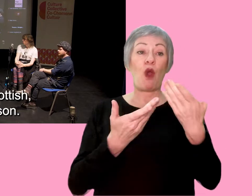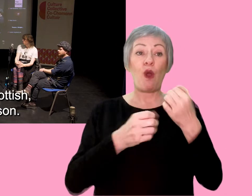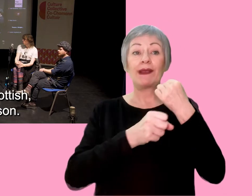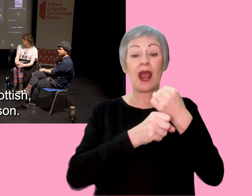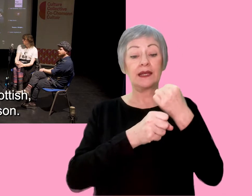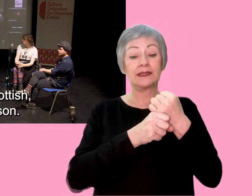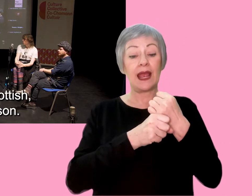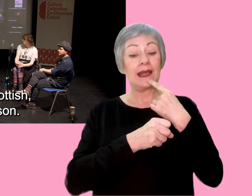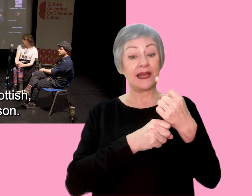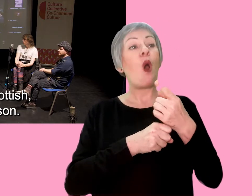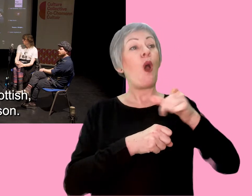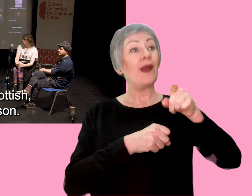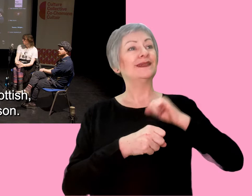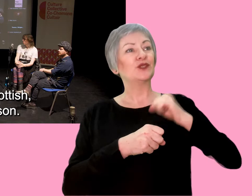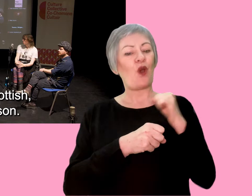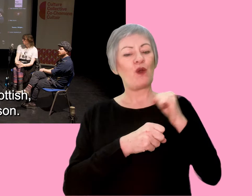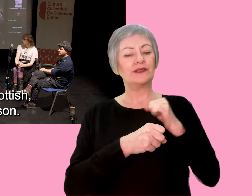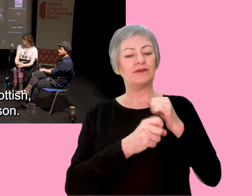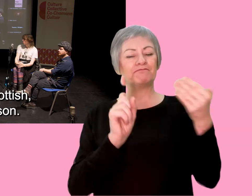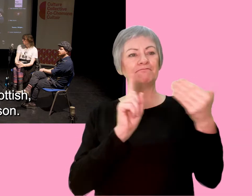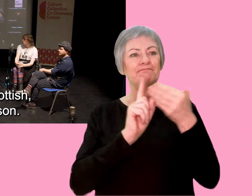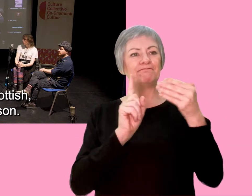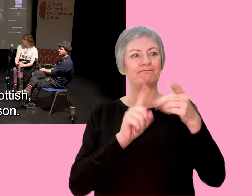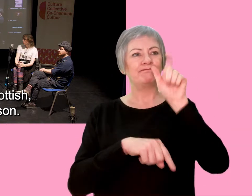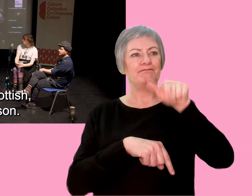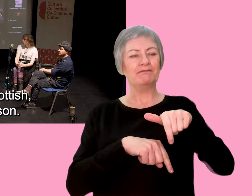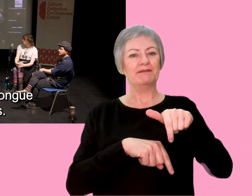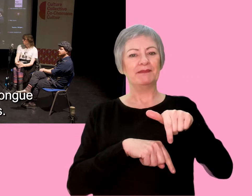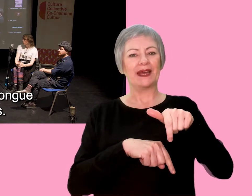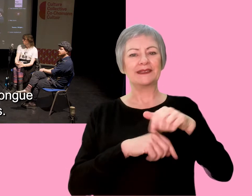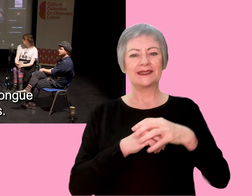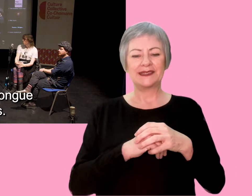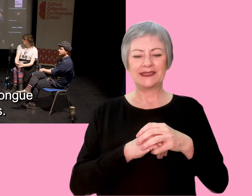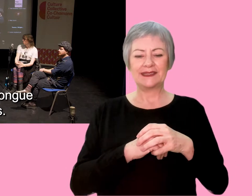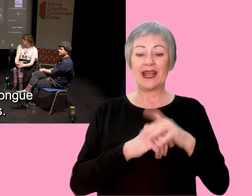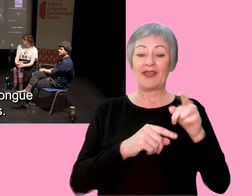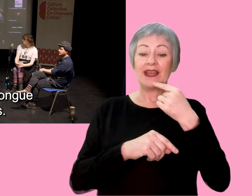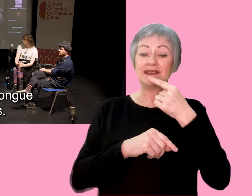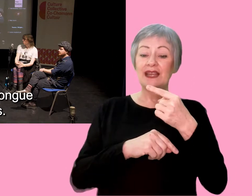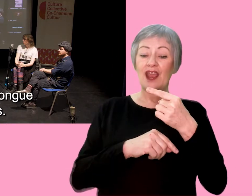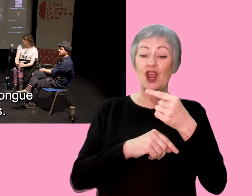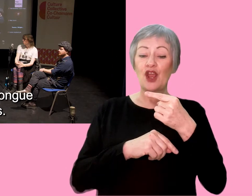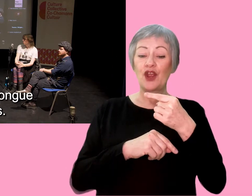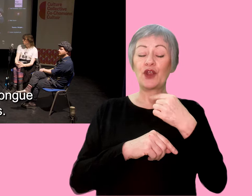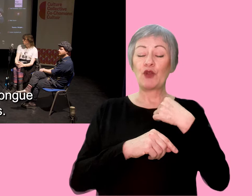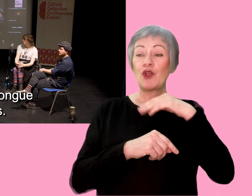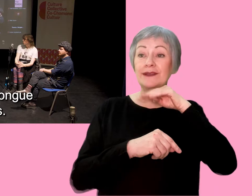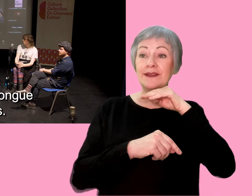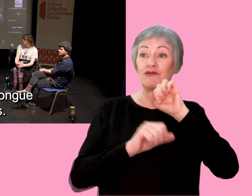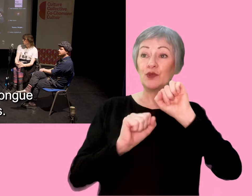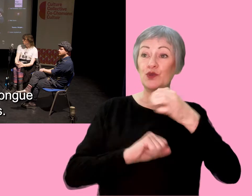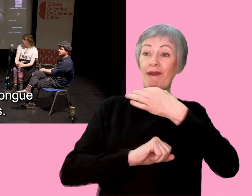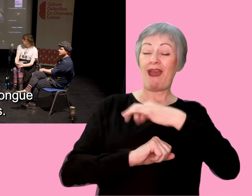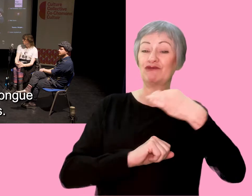Gaelic, I say that he's Scottish. I identify that person. And they say your tongue is